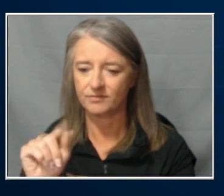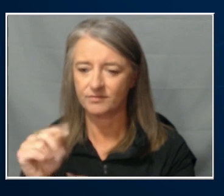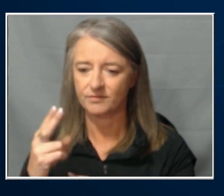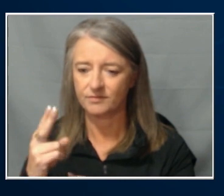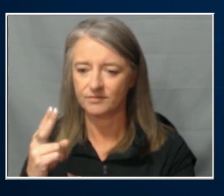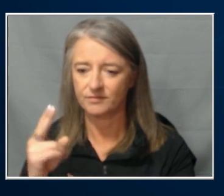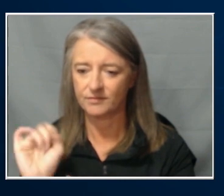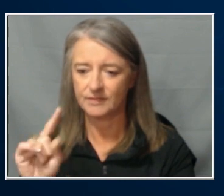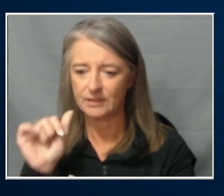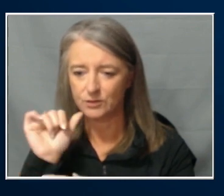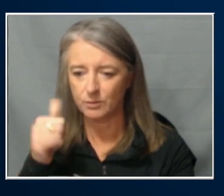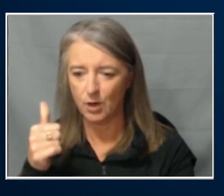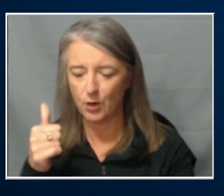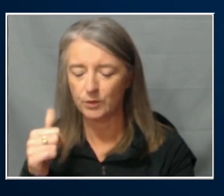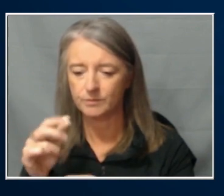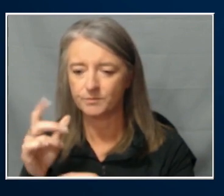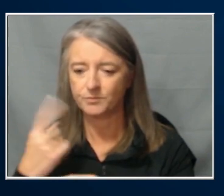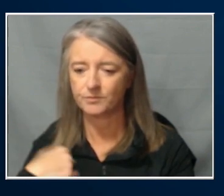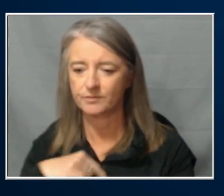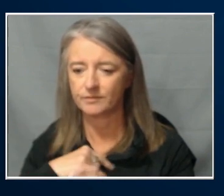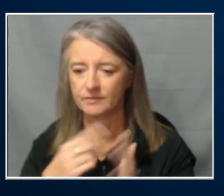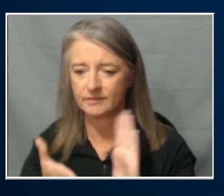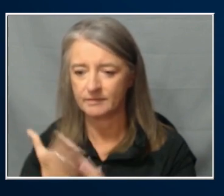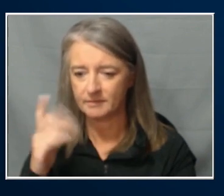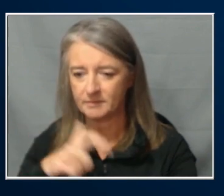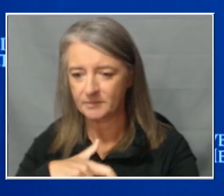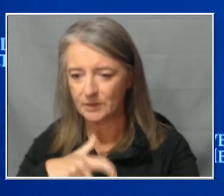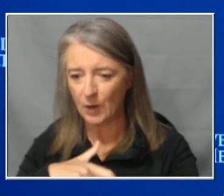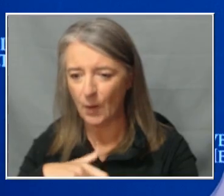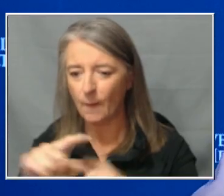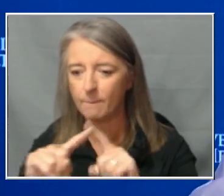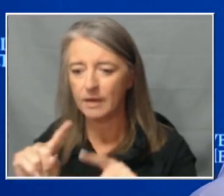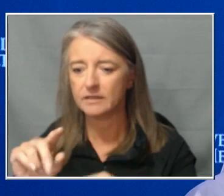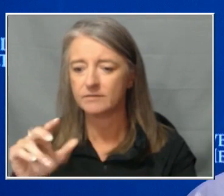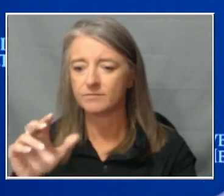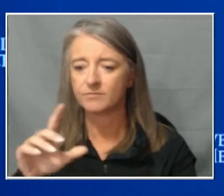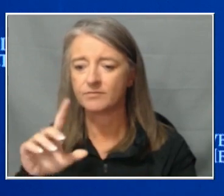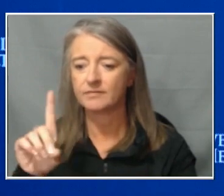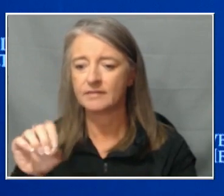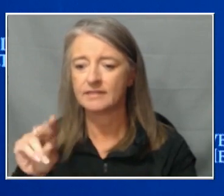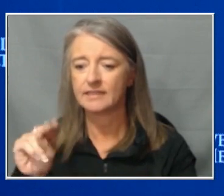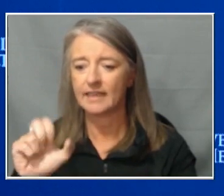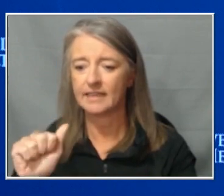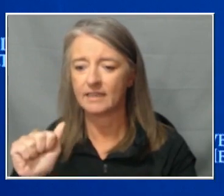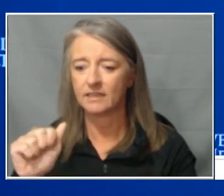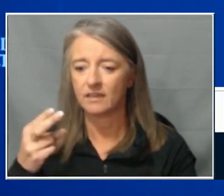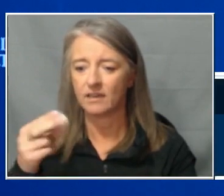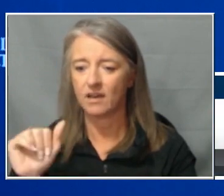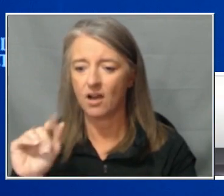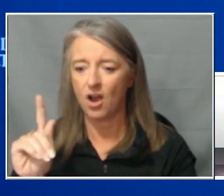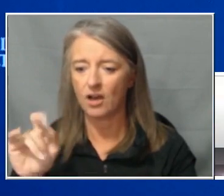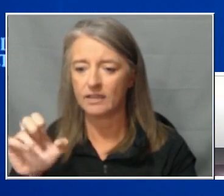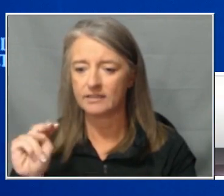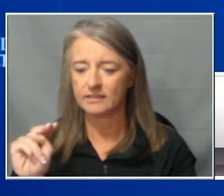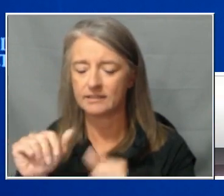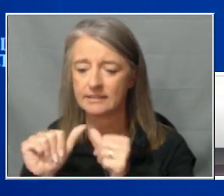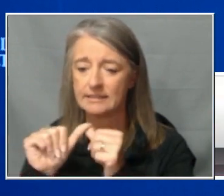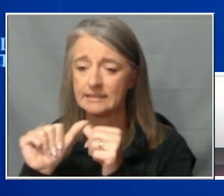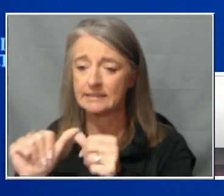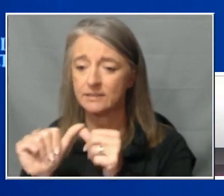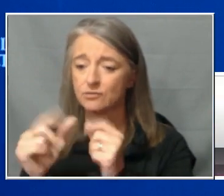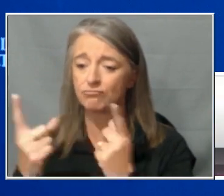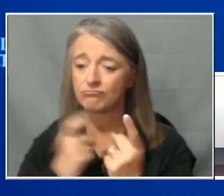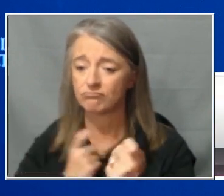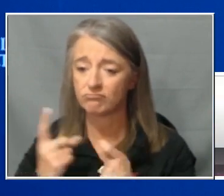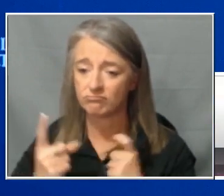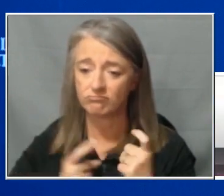that tomorrow because we got to scooch out. But your takeaway today? No, it's just continuing to endorse what our guests have said. It's continuing to ask